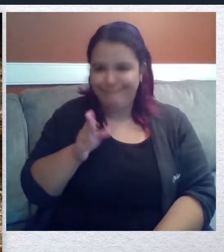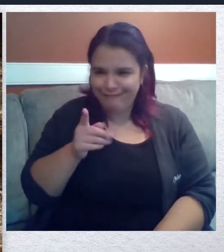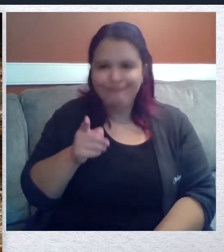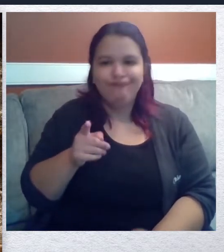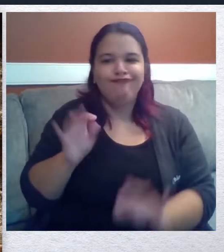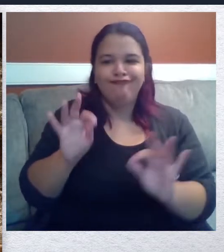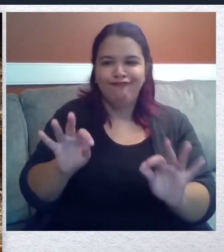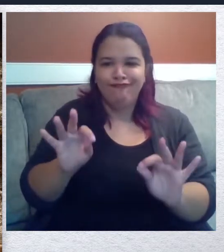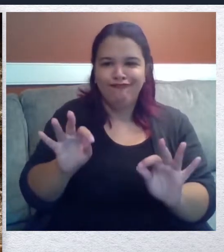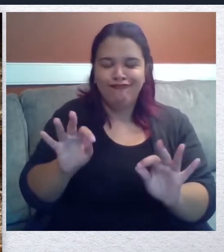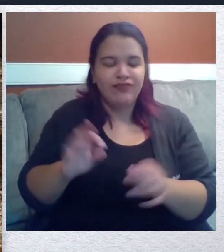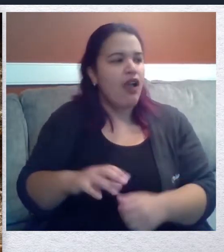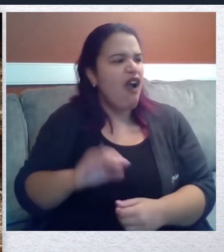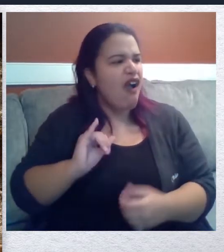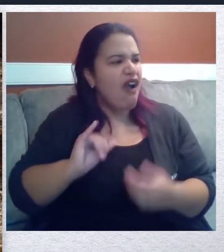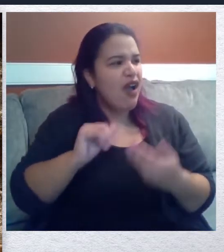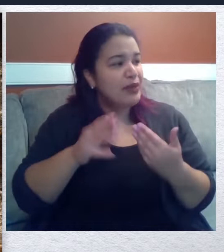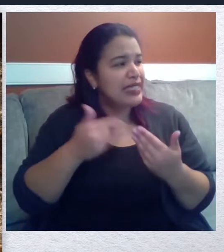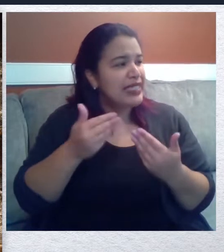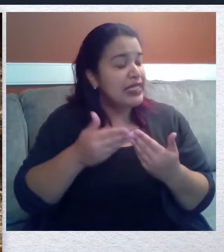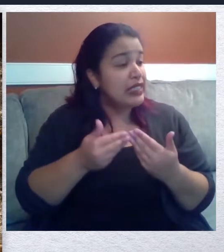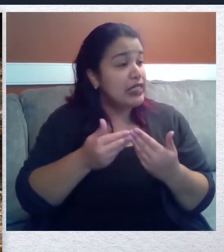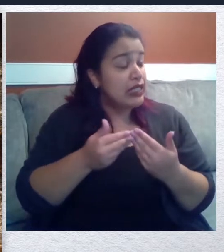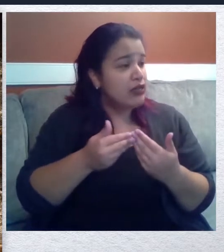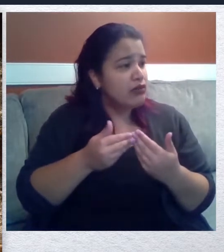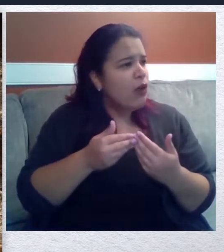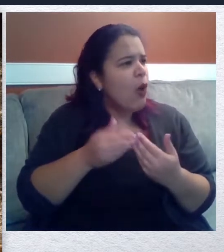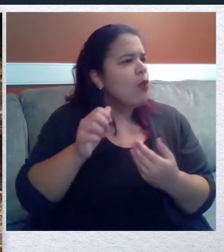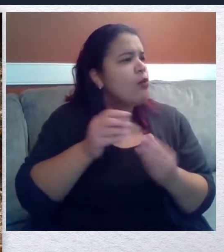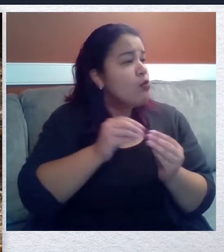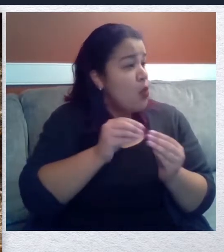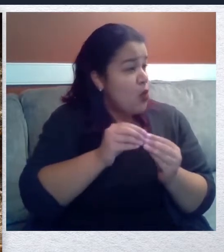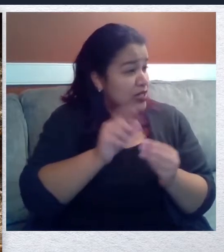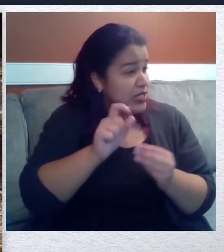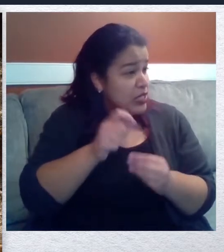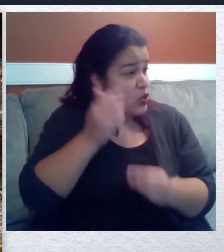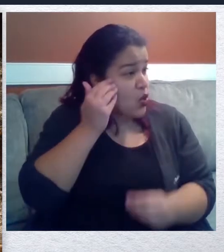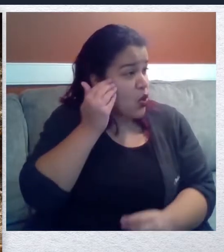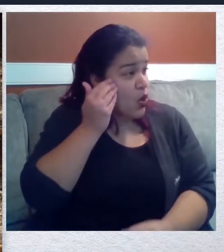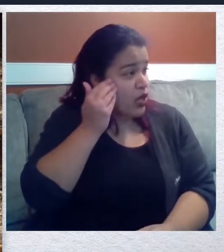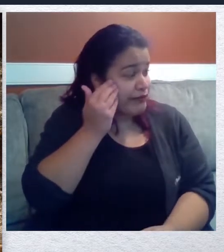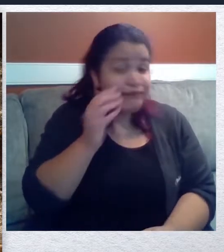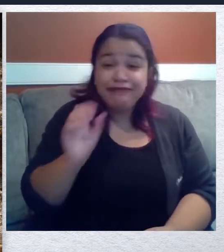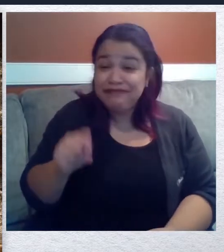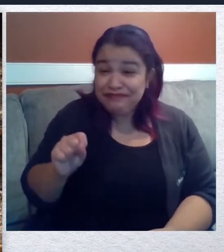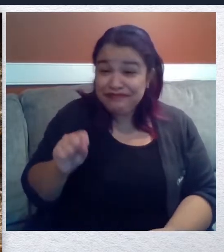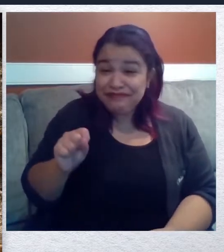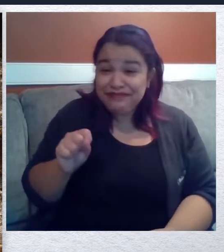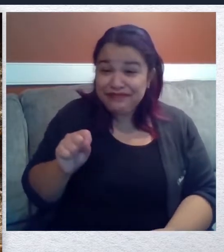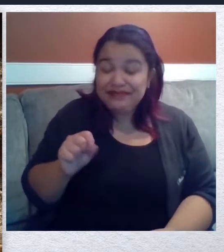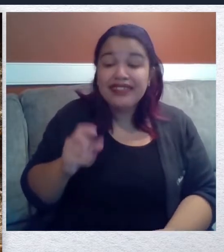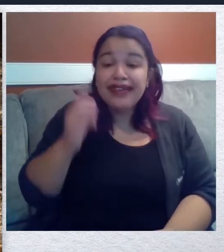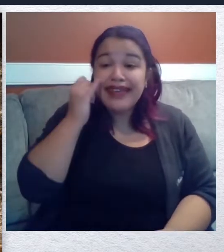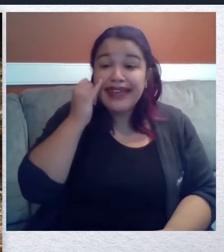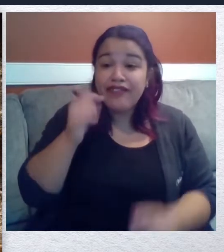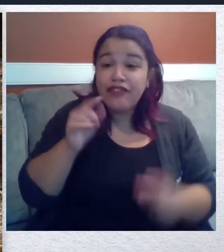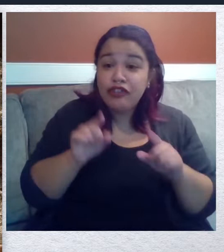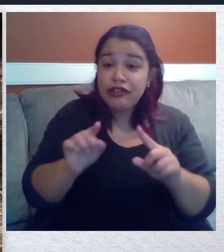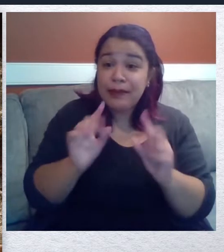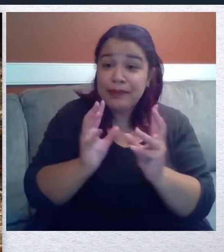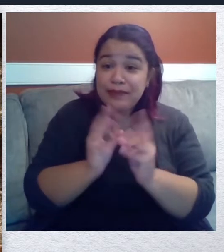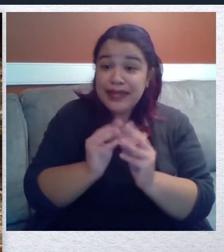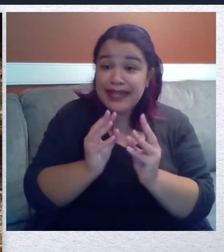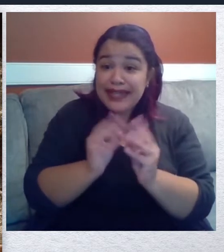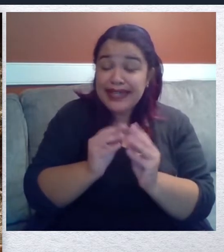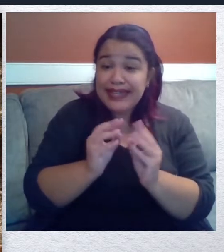James. Is there anything else we need to know? Yes, if people in a meeting cannot hear you, you might